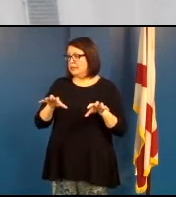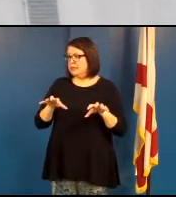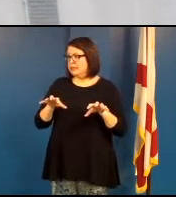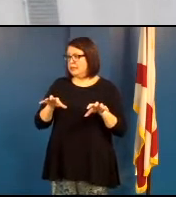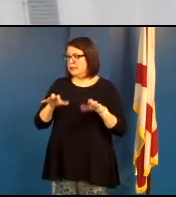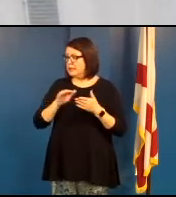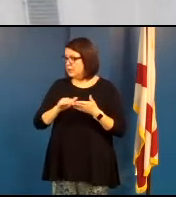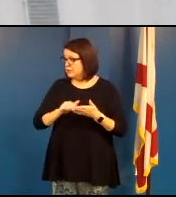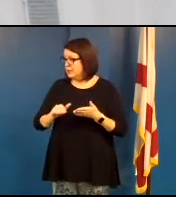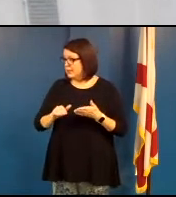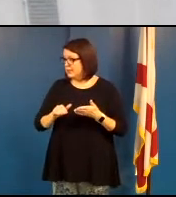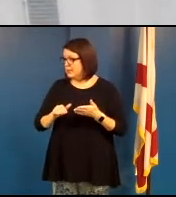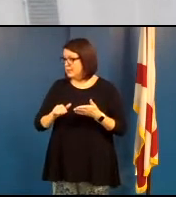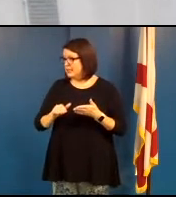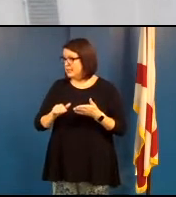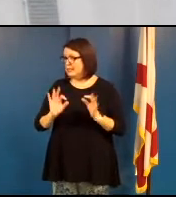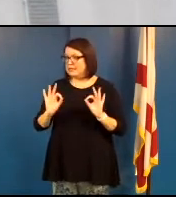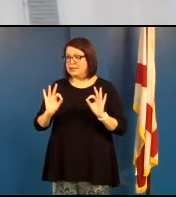excuse me?